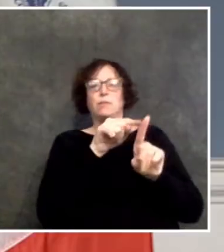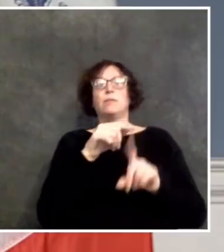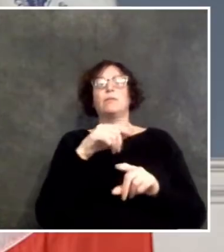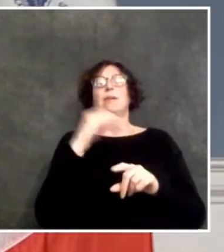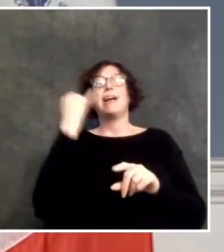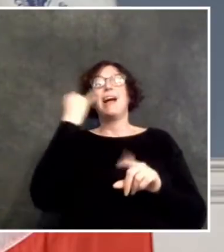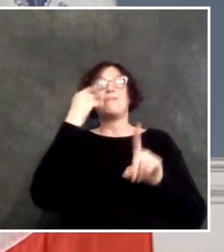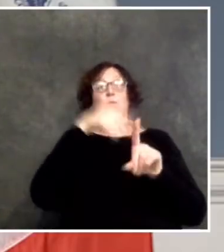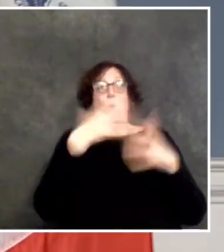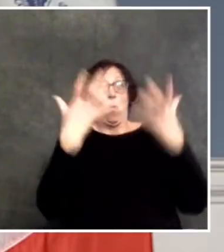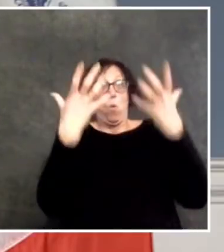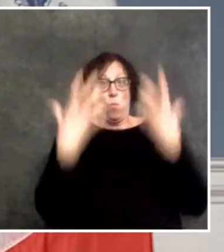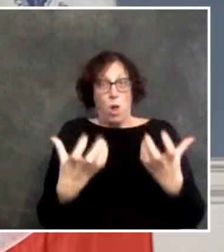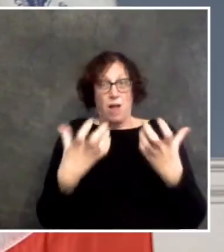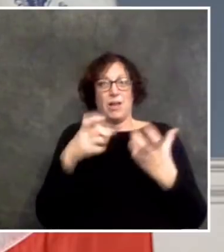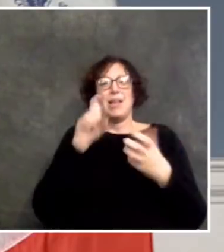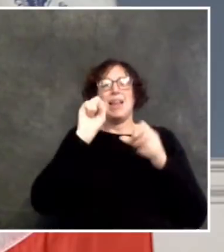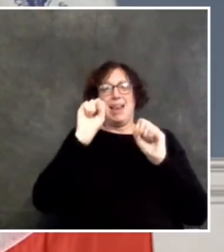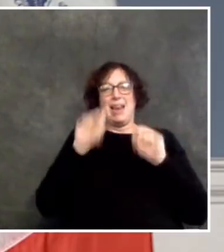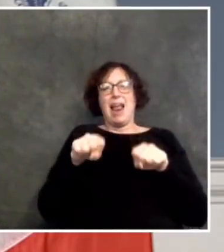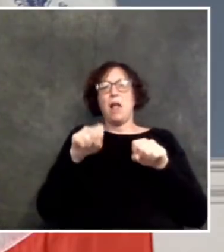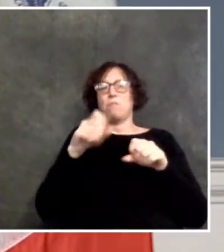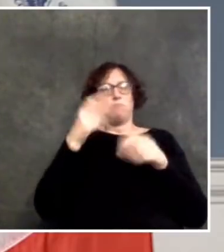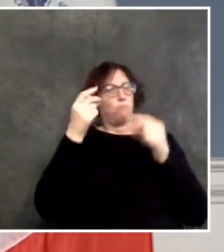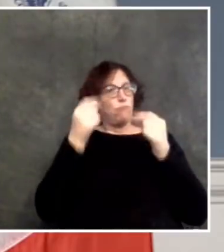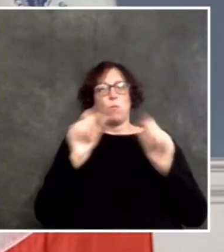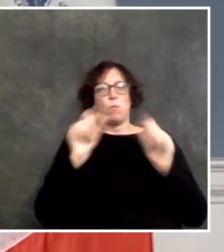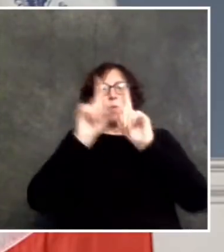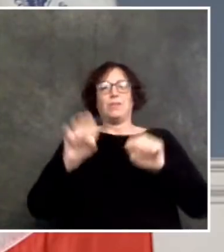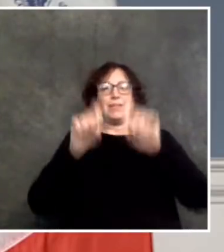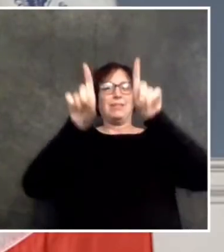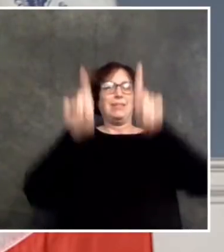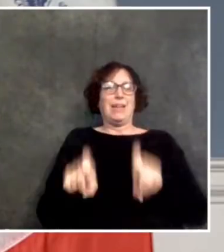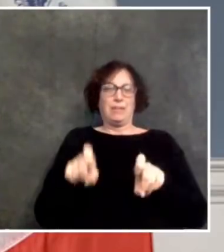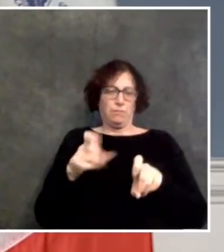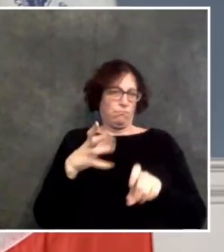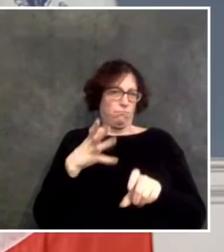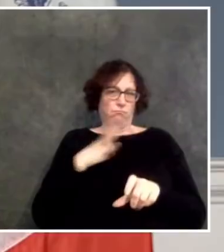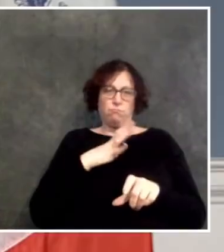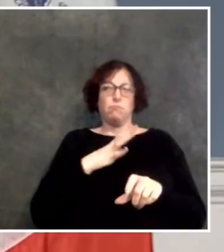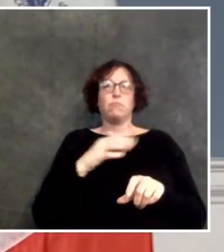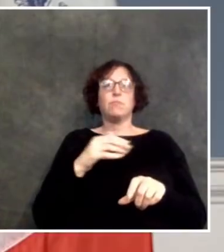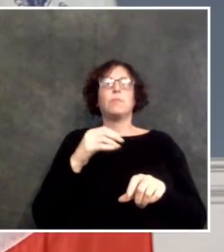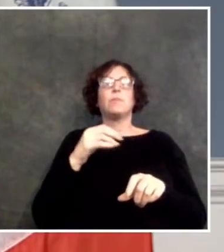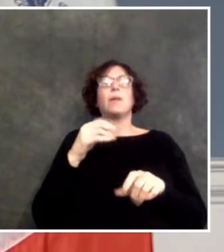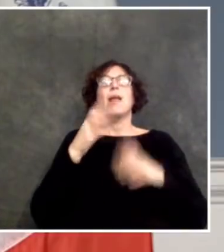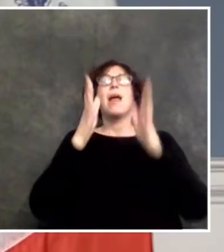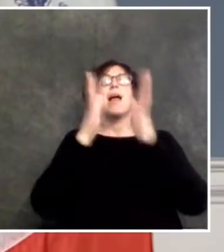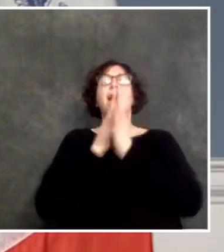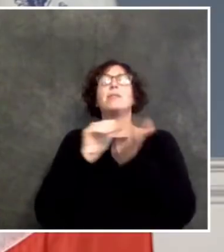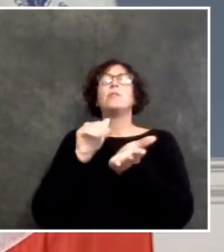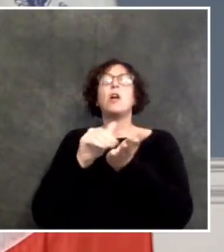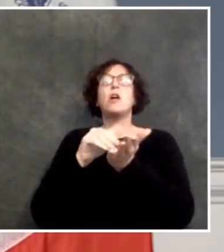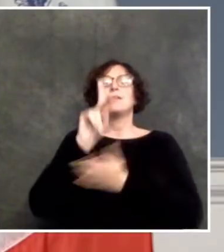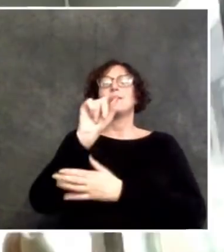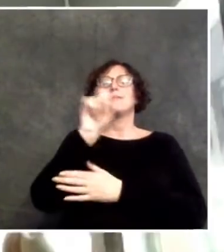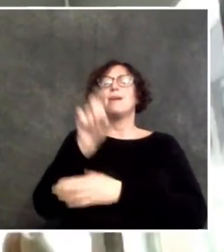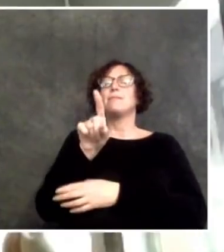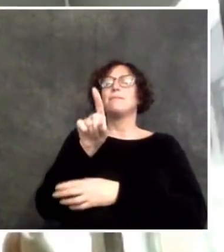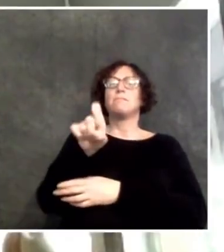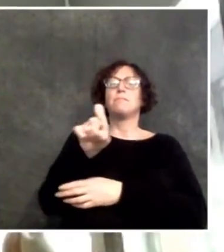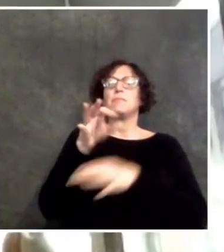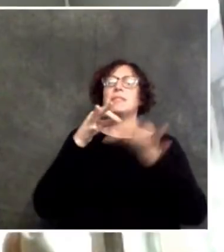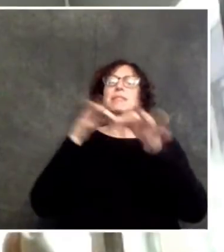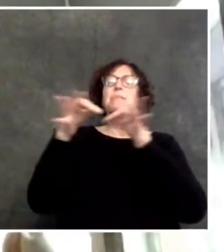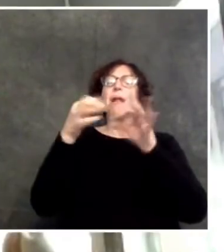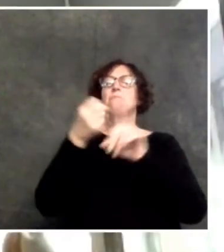talk about what you're doing with testing for health and hospitals workers? Absolutely, sir. So starting